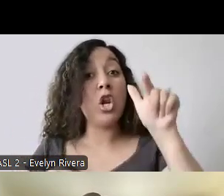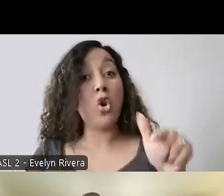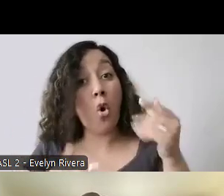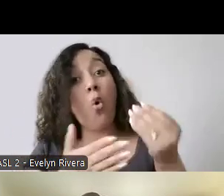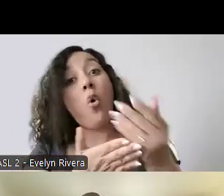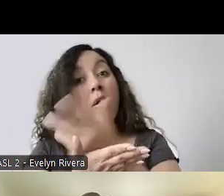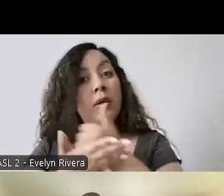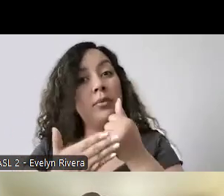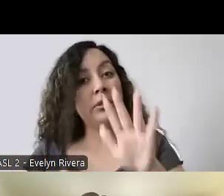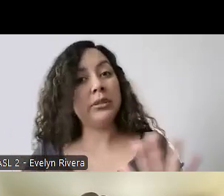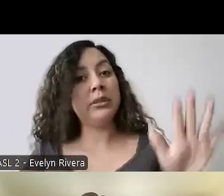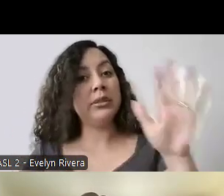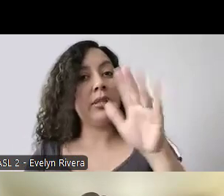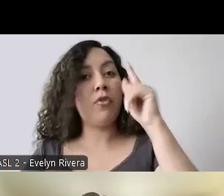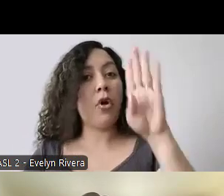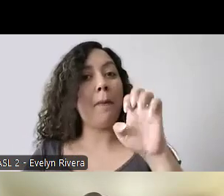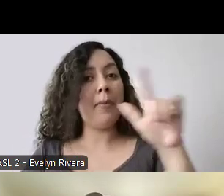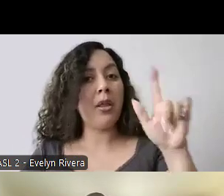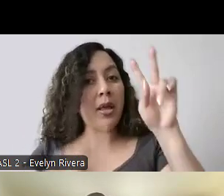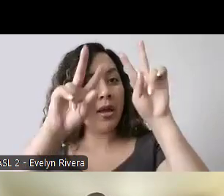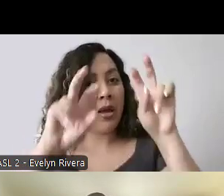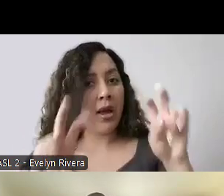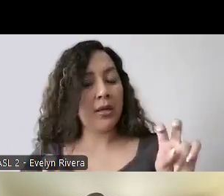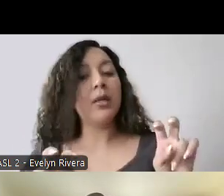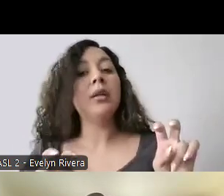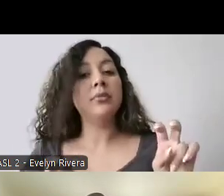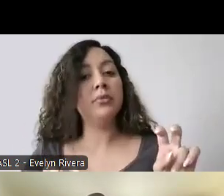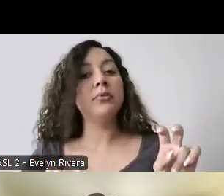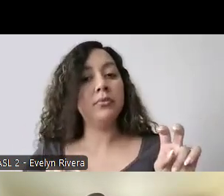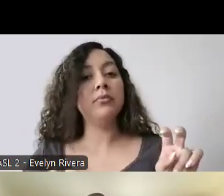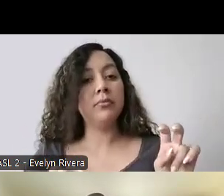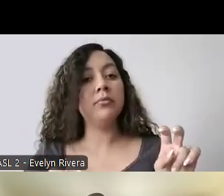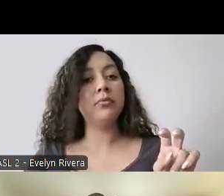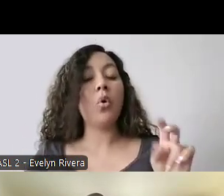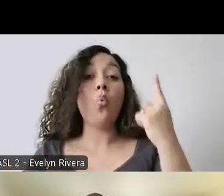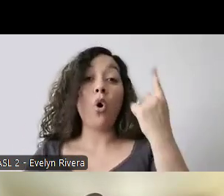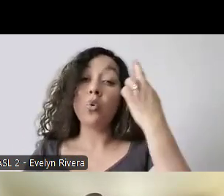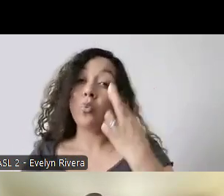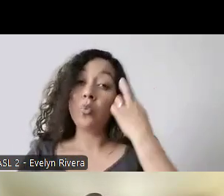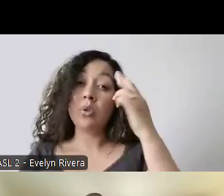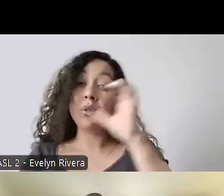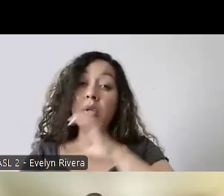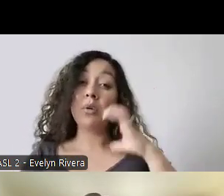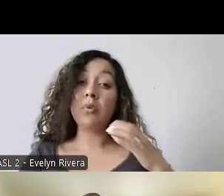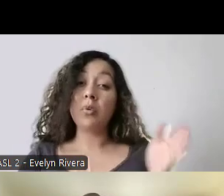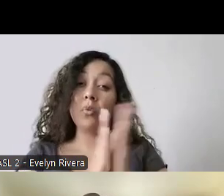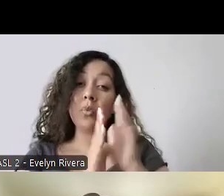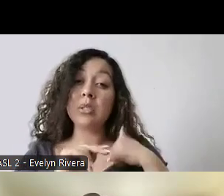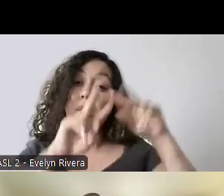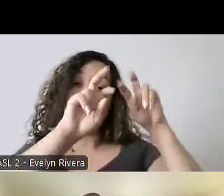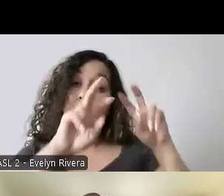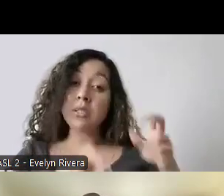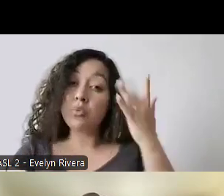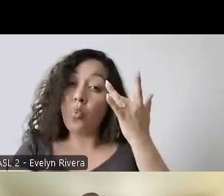for a bill that they analyzed. Essentially, one of the reasons that the committee requested the analyses was